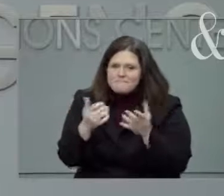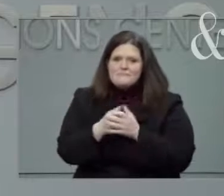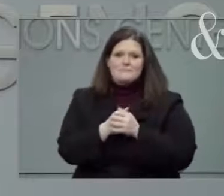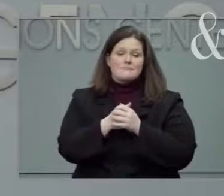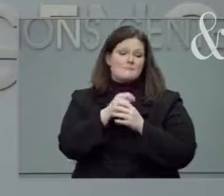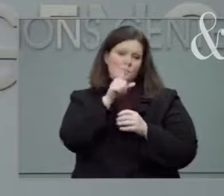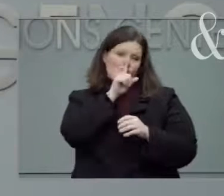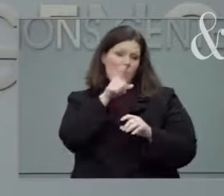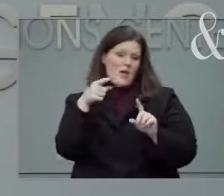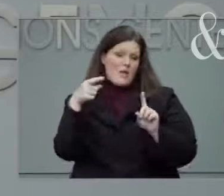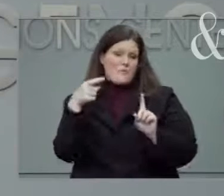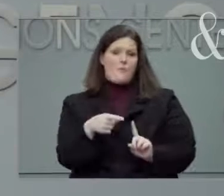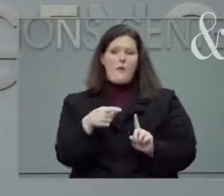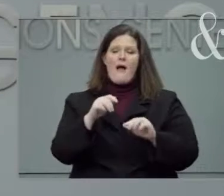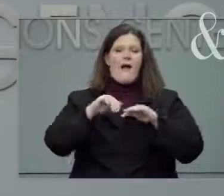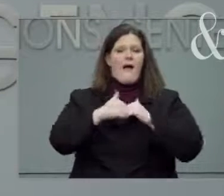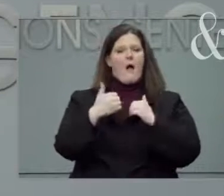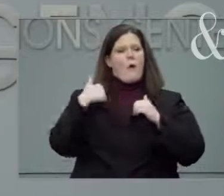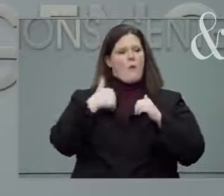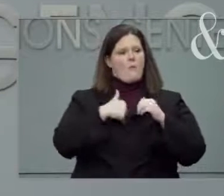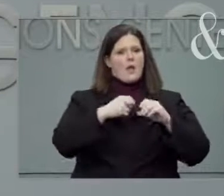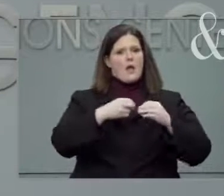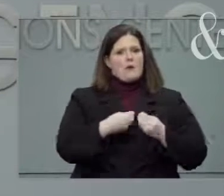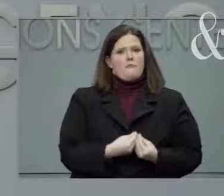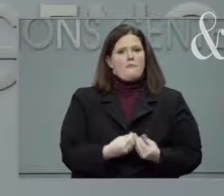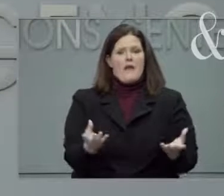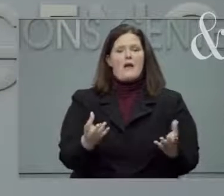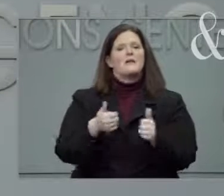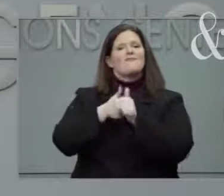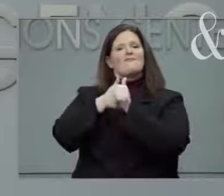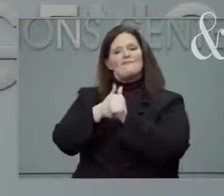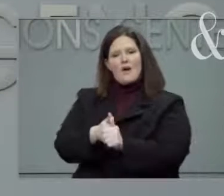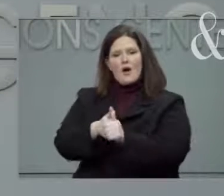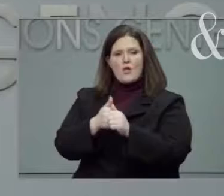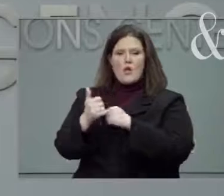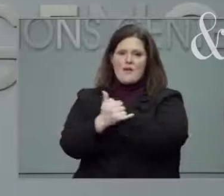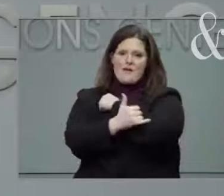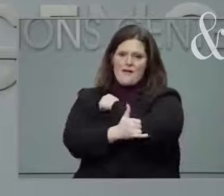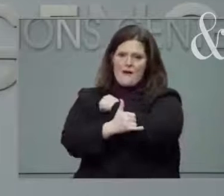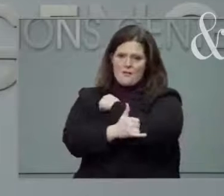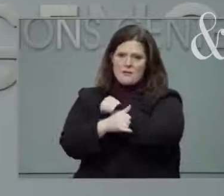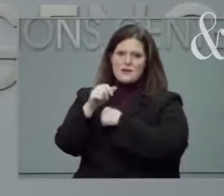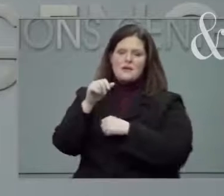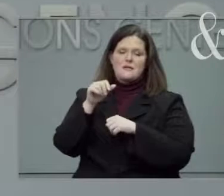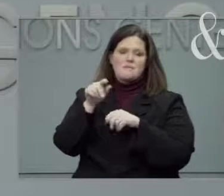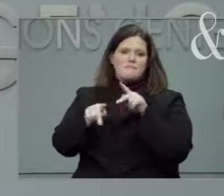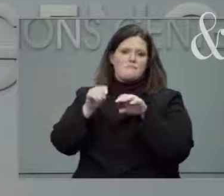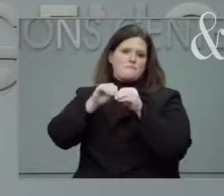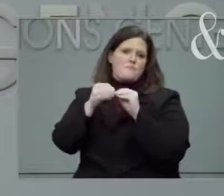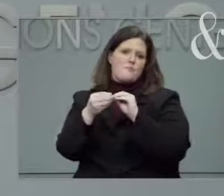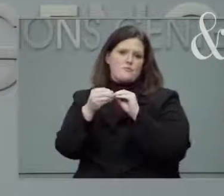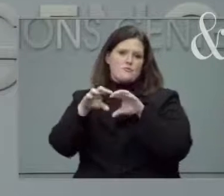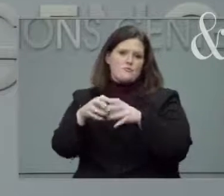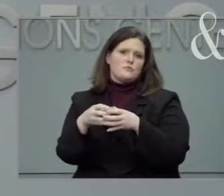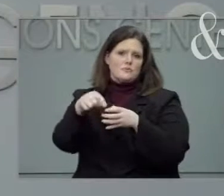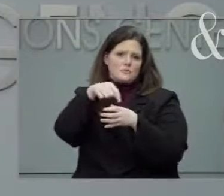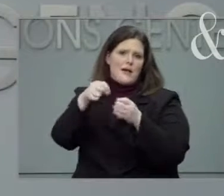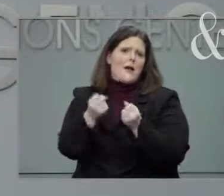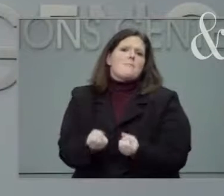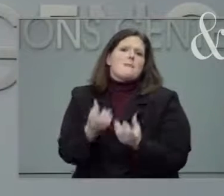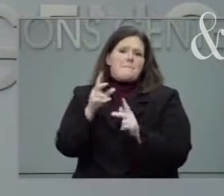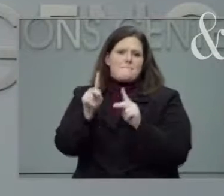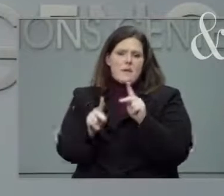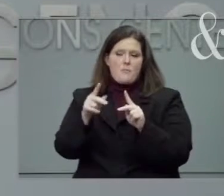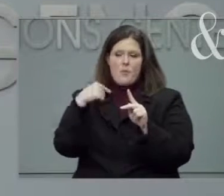is strictly distributed based on county population. That ensures that all 100 counties are getting vaccine